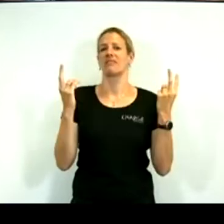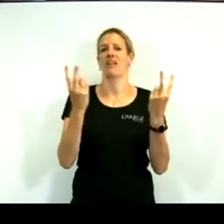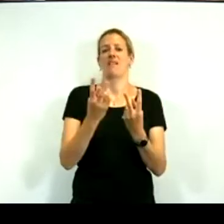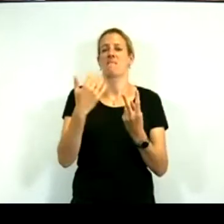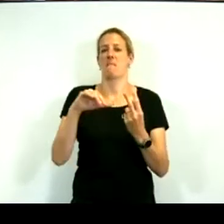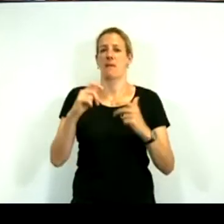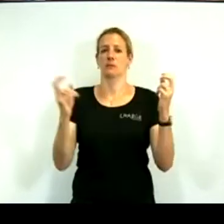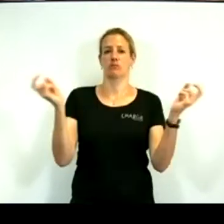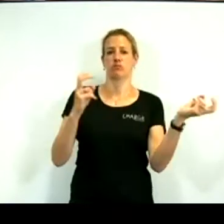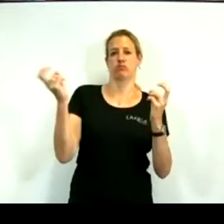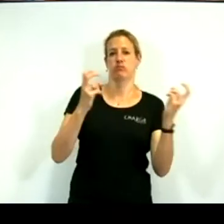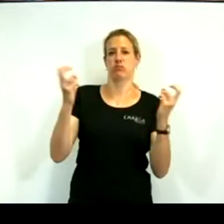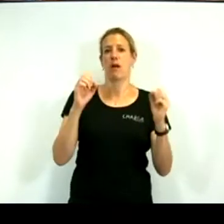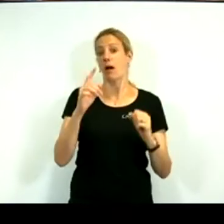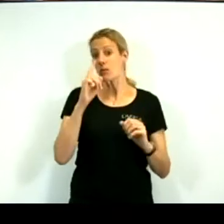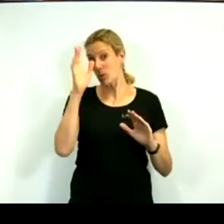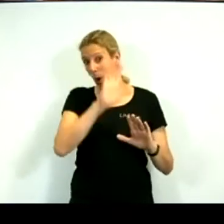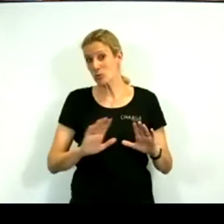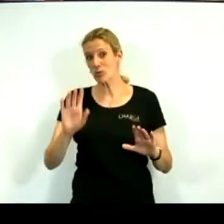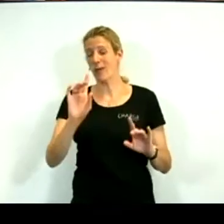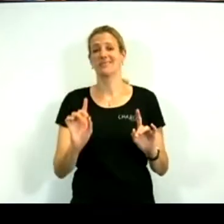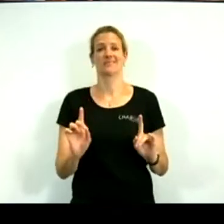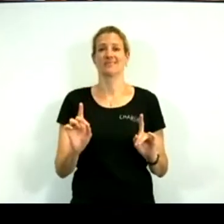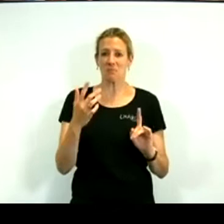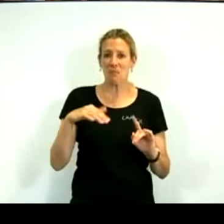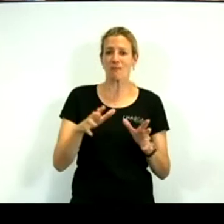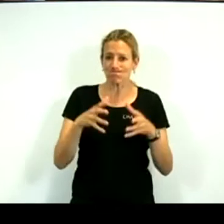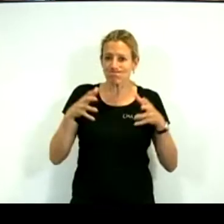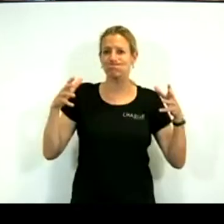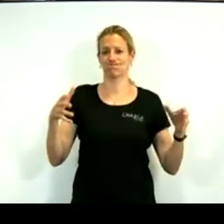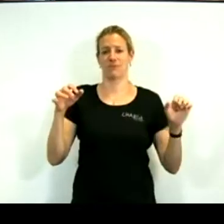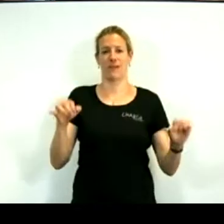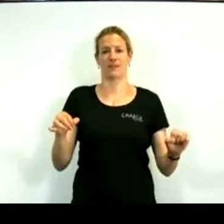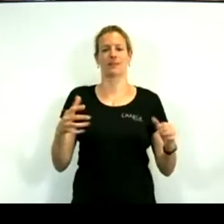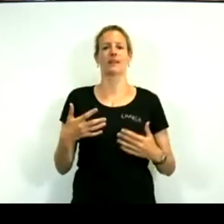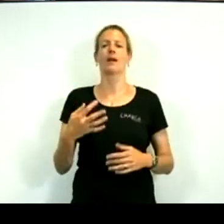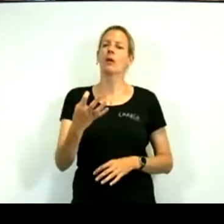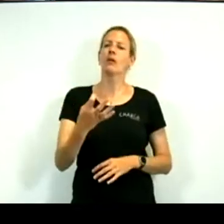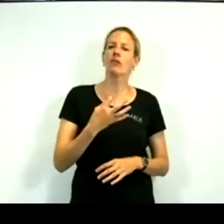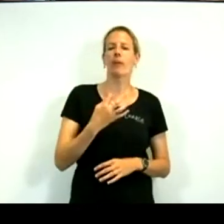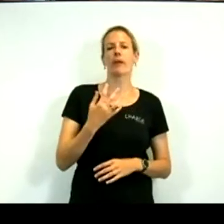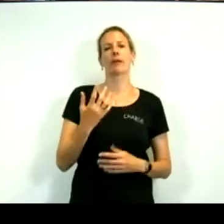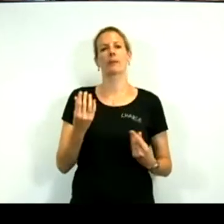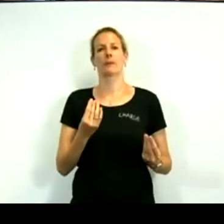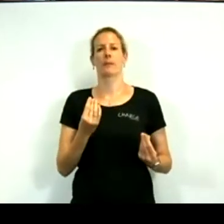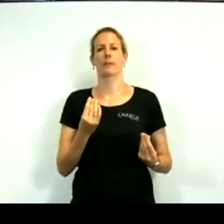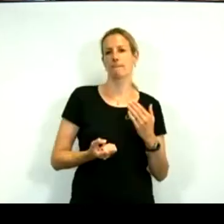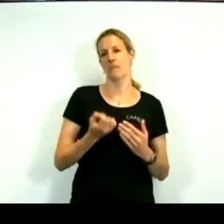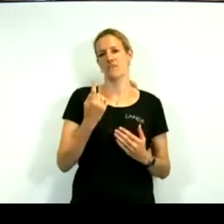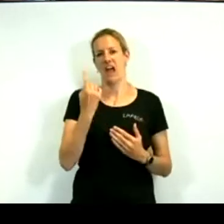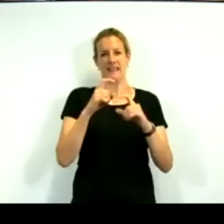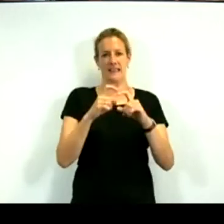My topic, it's unusual for me to have a specific topic like vision because I'm a synthesizer. I always